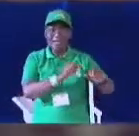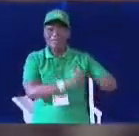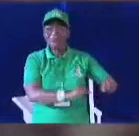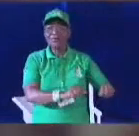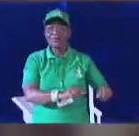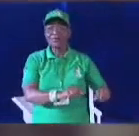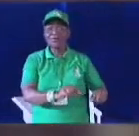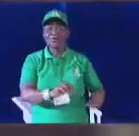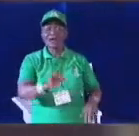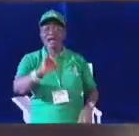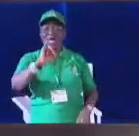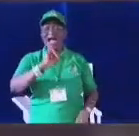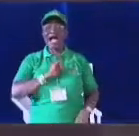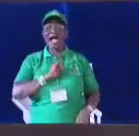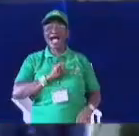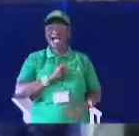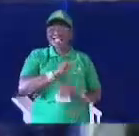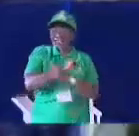I love you,